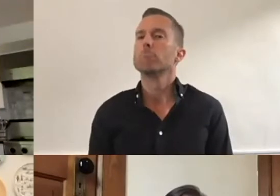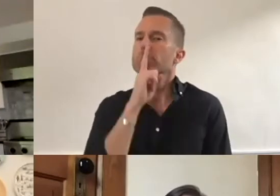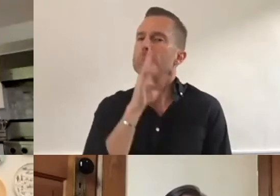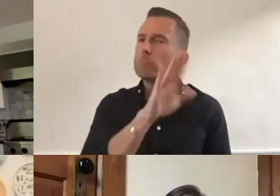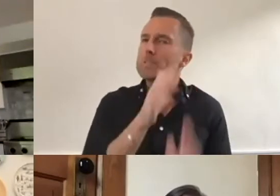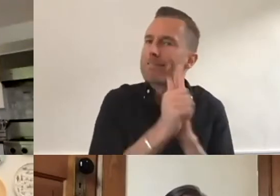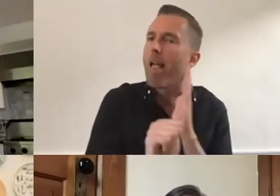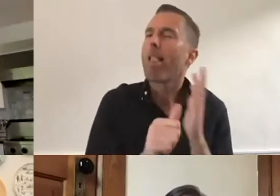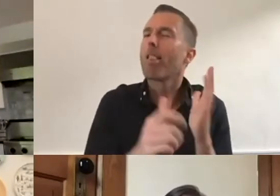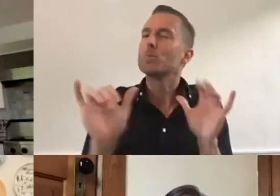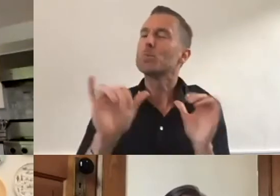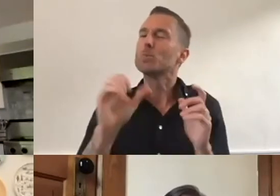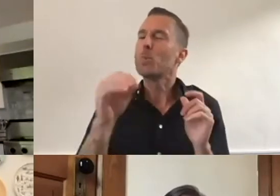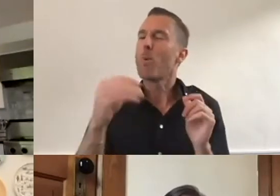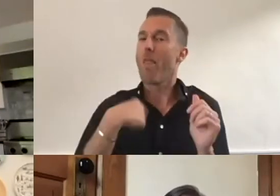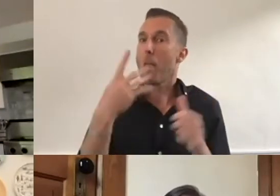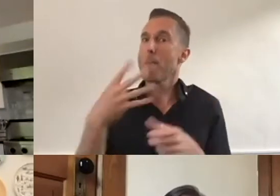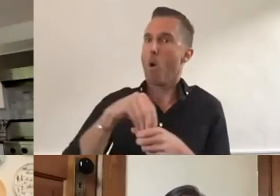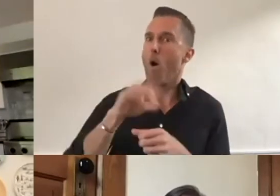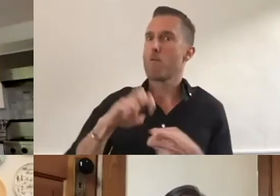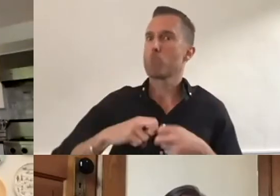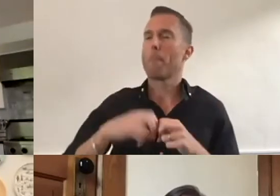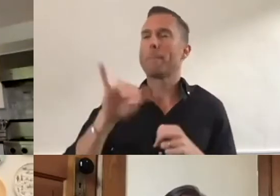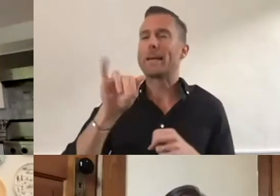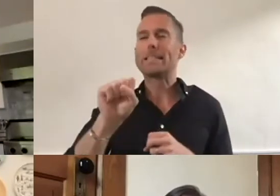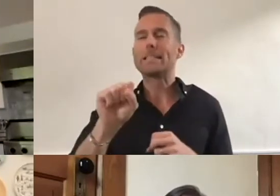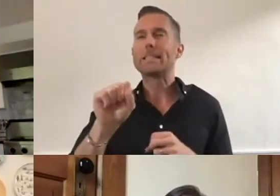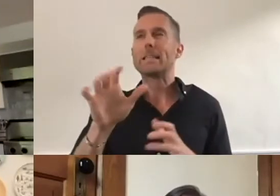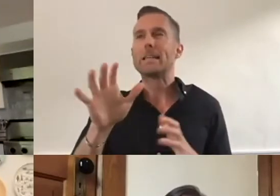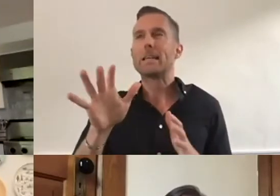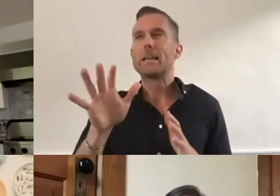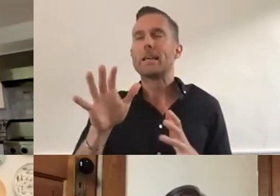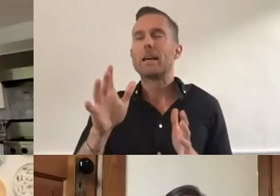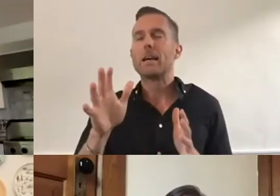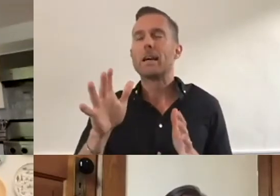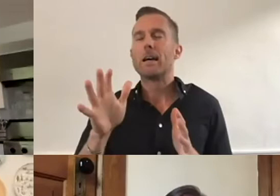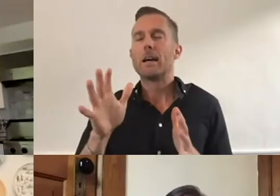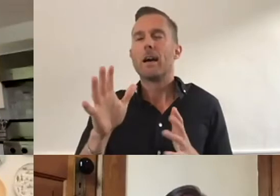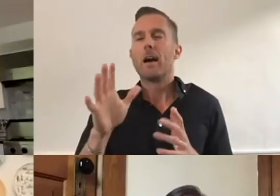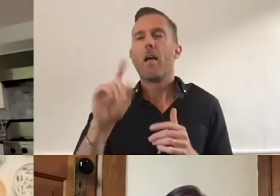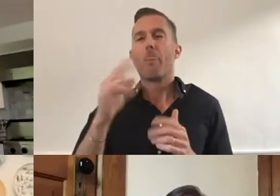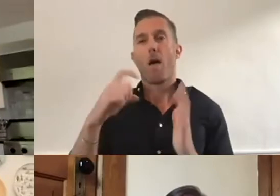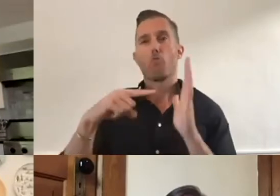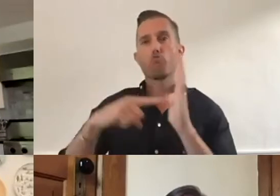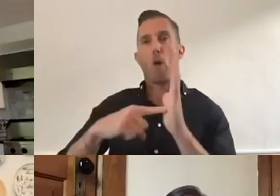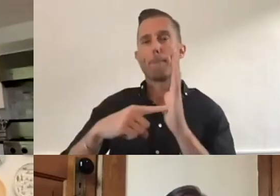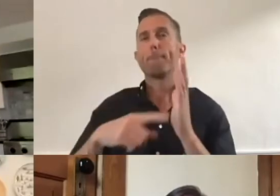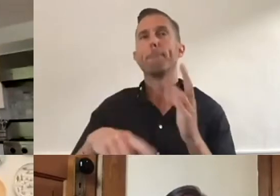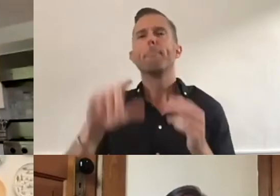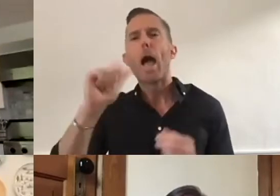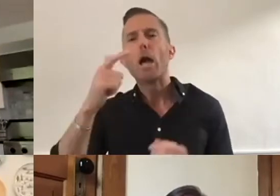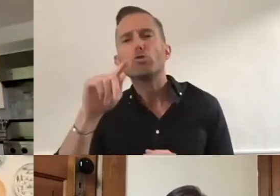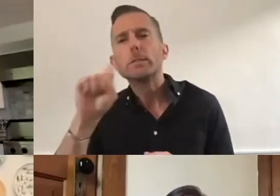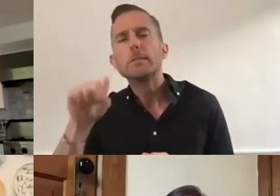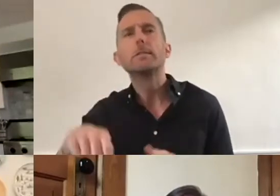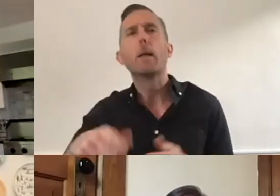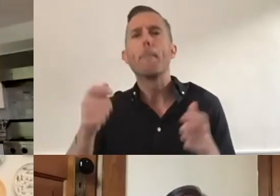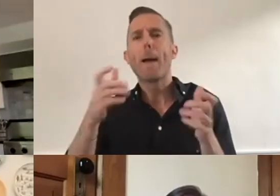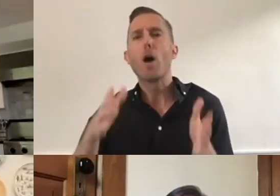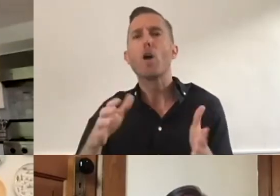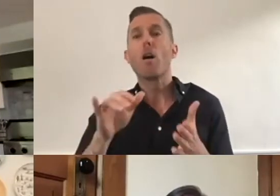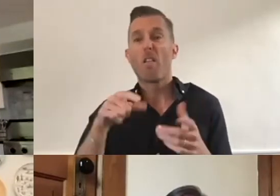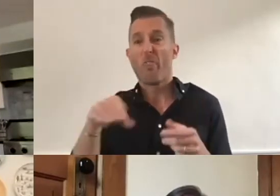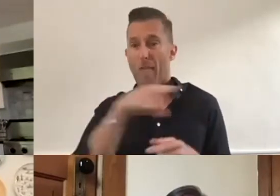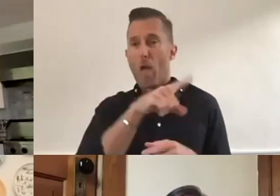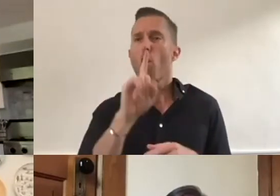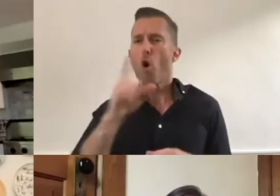of the problem is the reps, the agents, and the managers who are sort of the gatekeepers. They